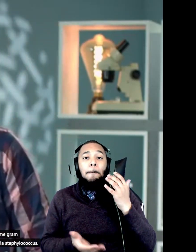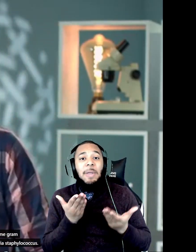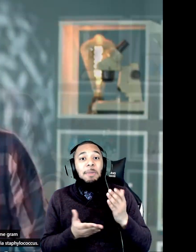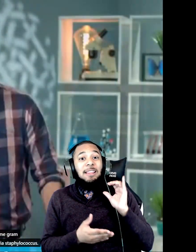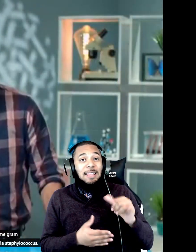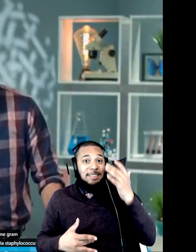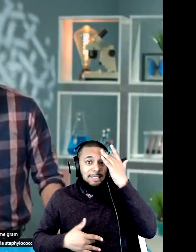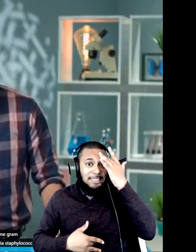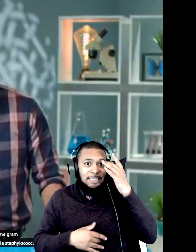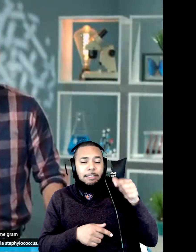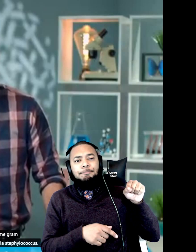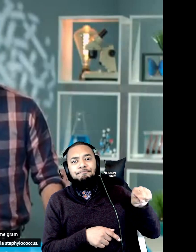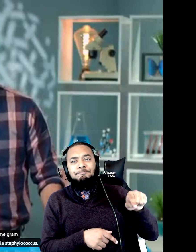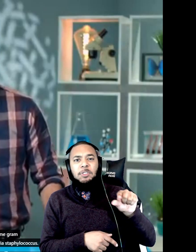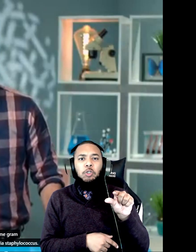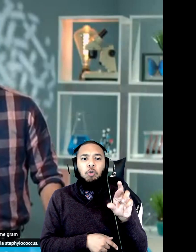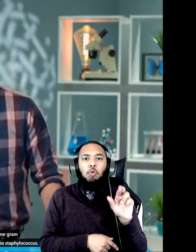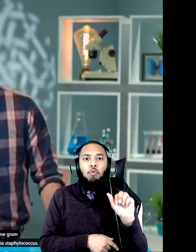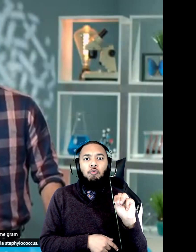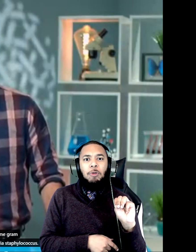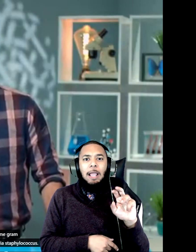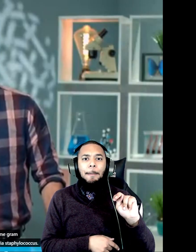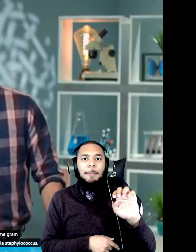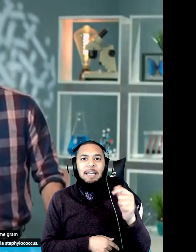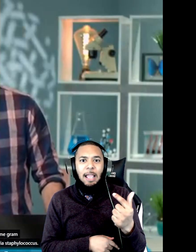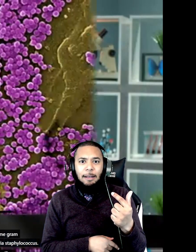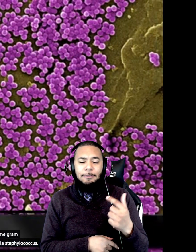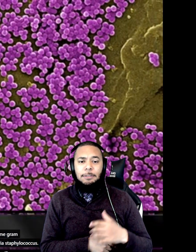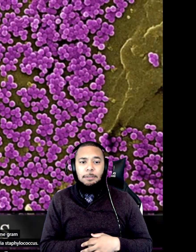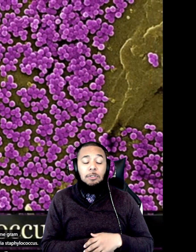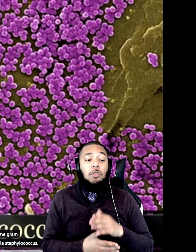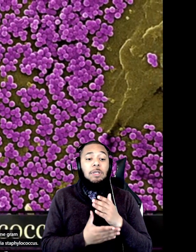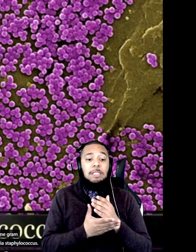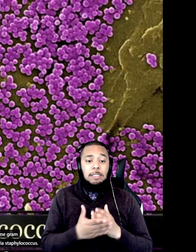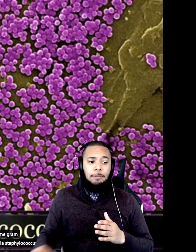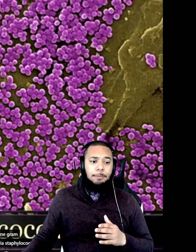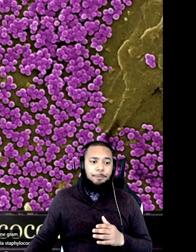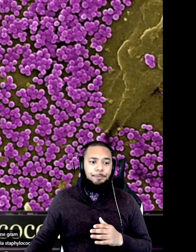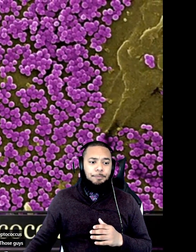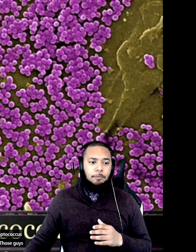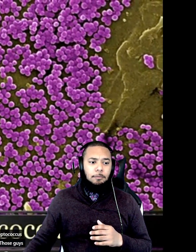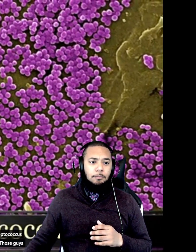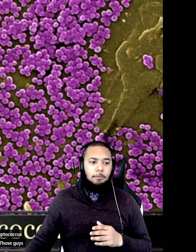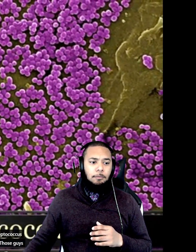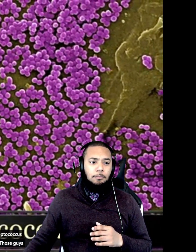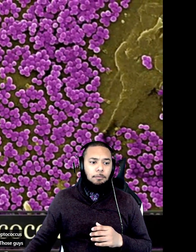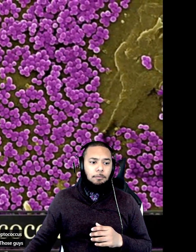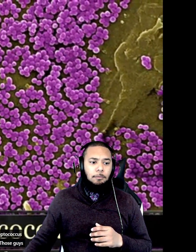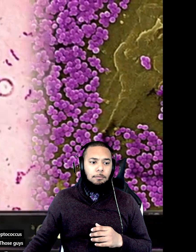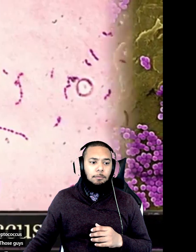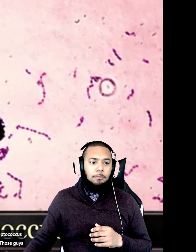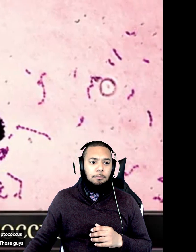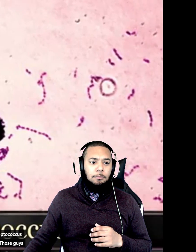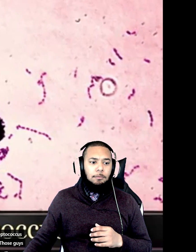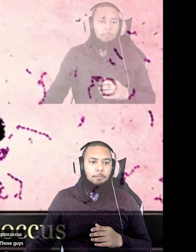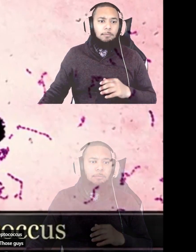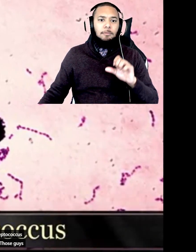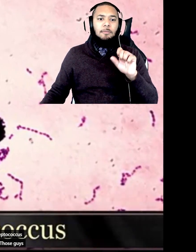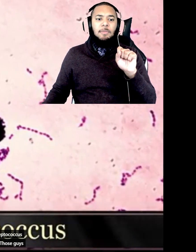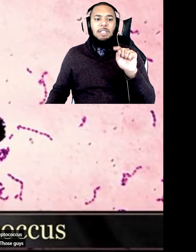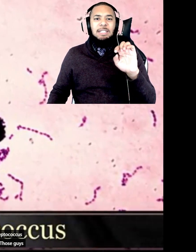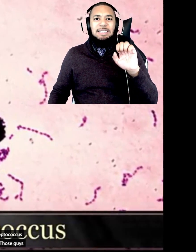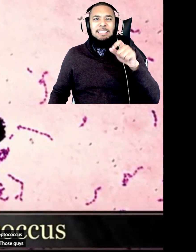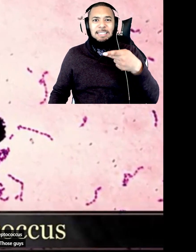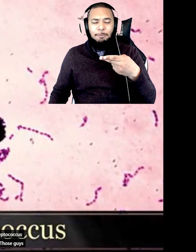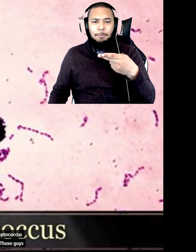bacteria. So some gram-positive and gram-negative bacterias, Staphylococcus, so like staph infection,